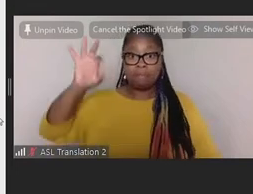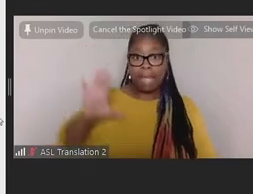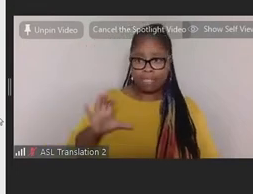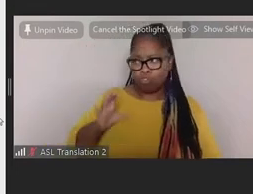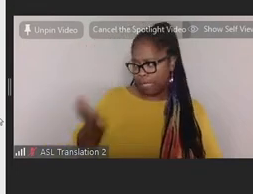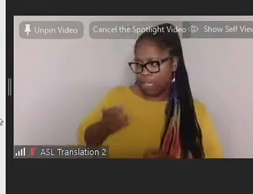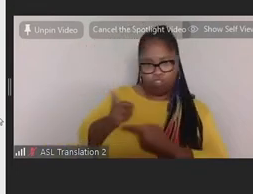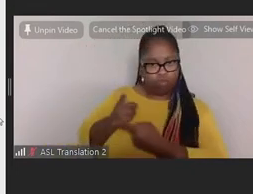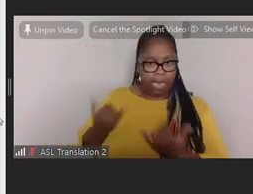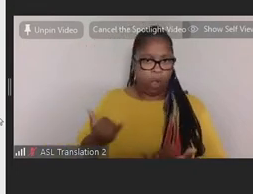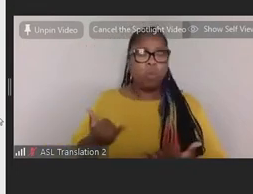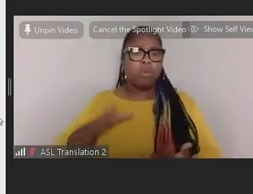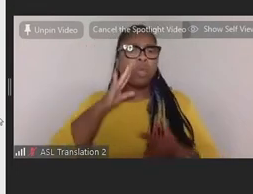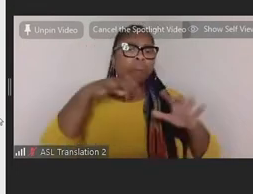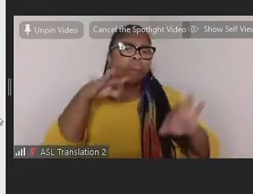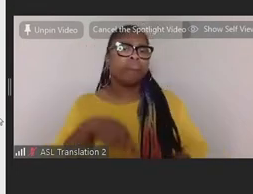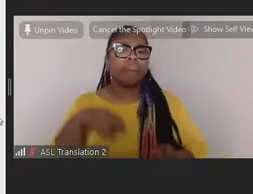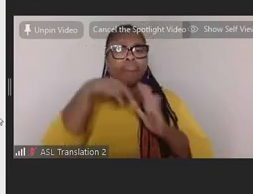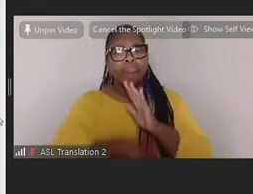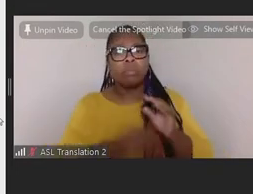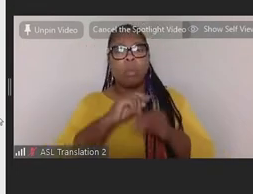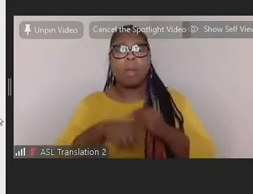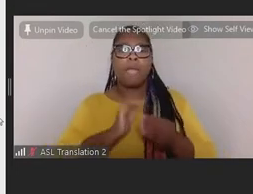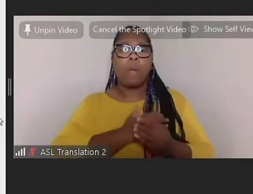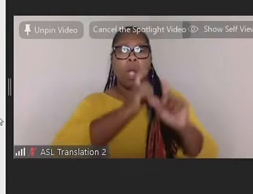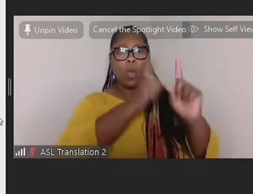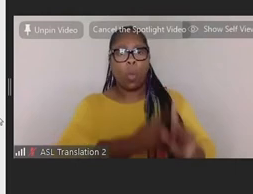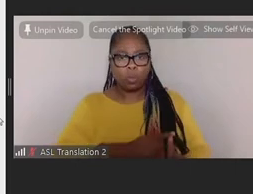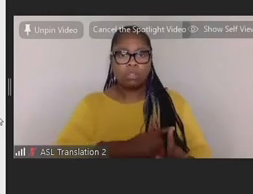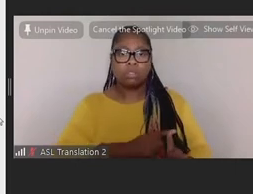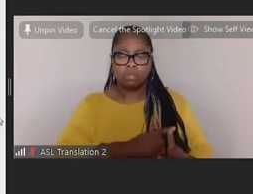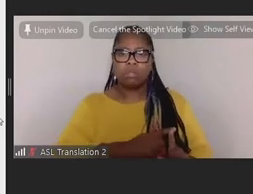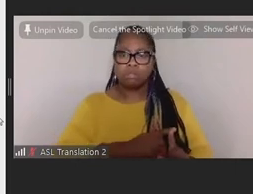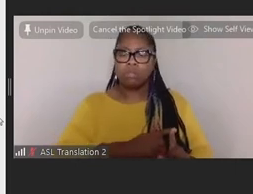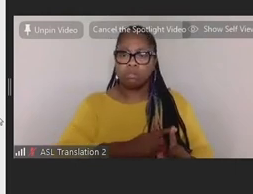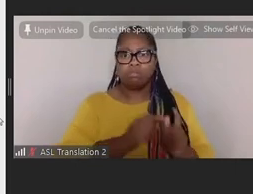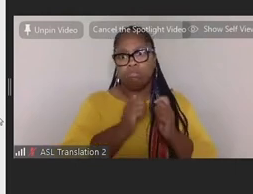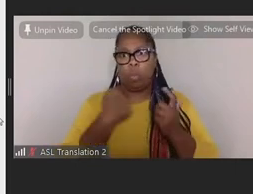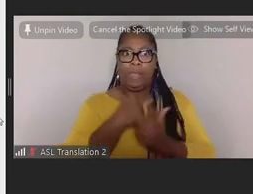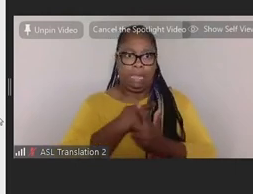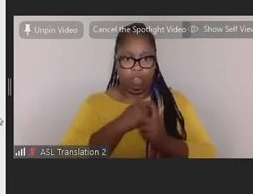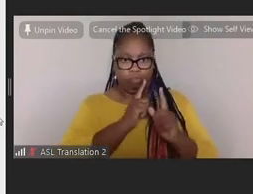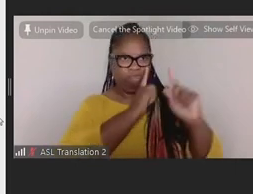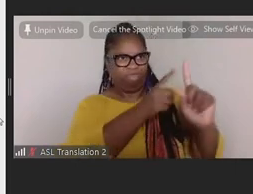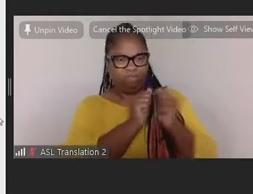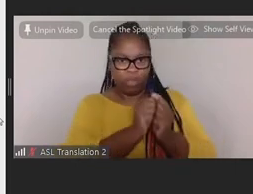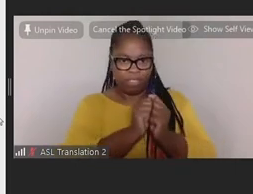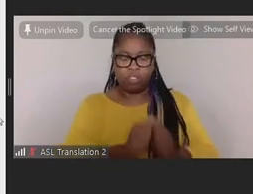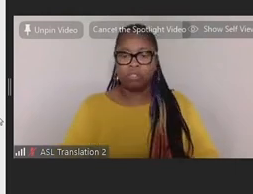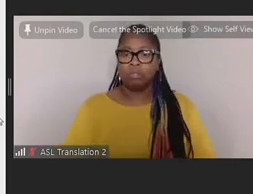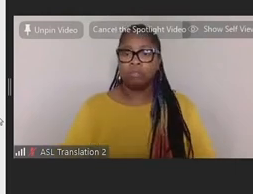is here now, will tell you a little bit more about our goals that we are working towards together. Well, good